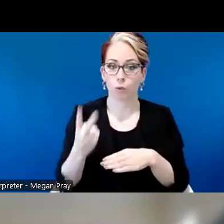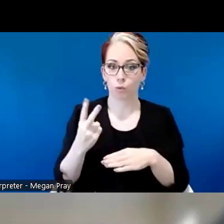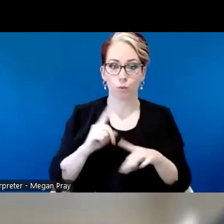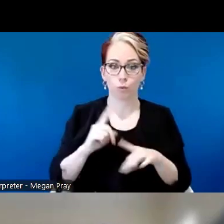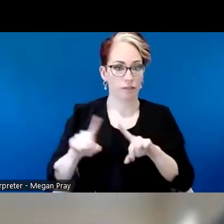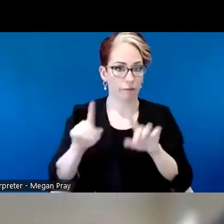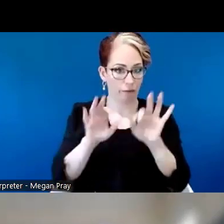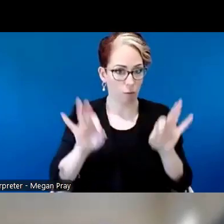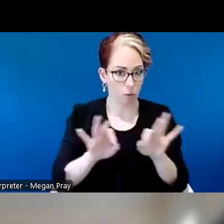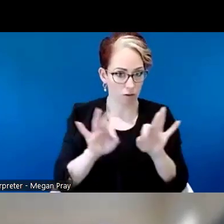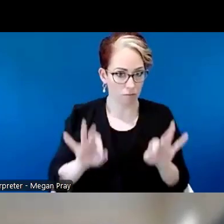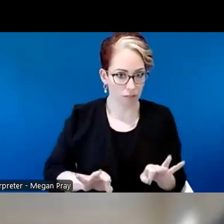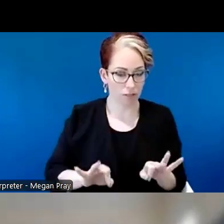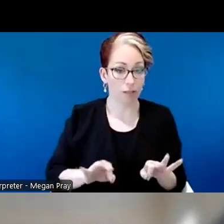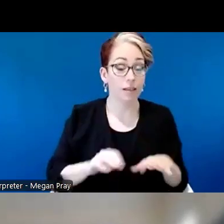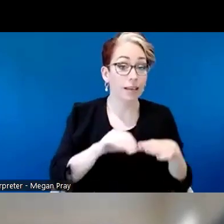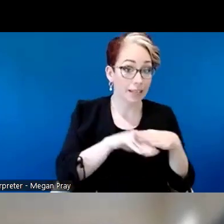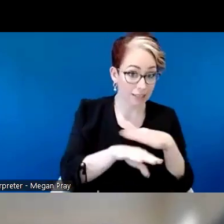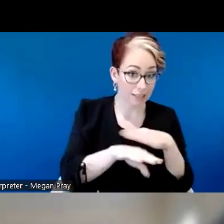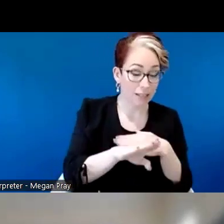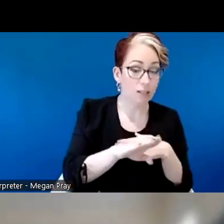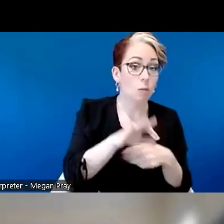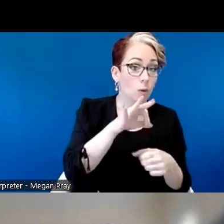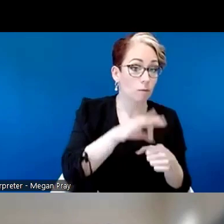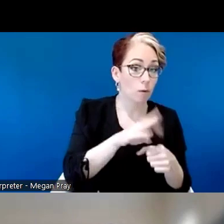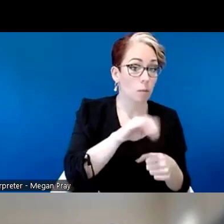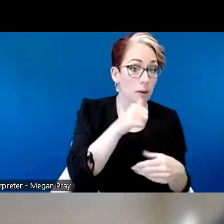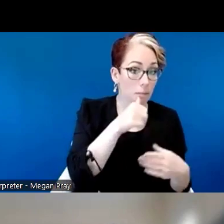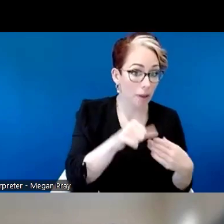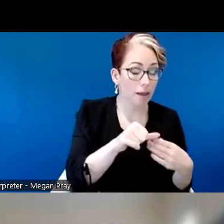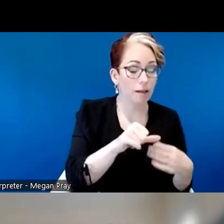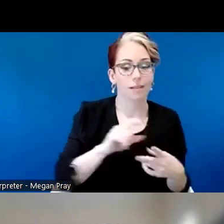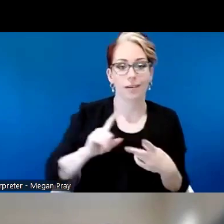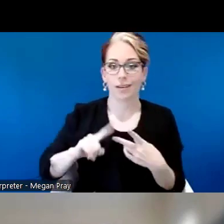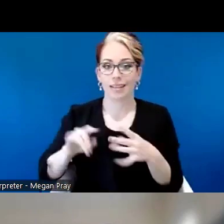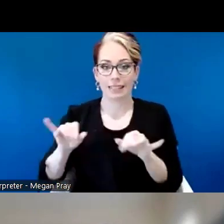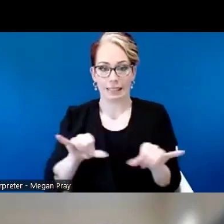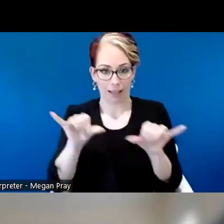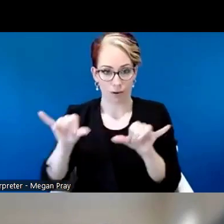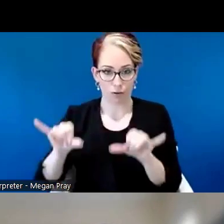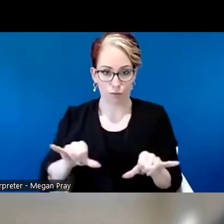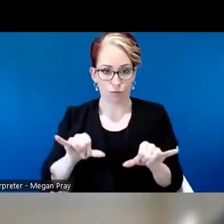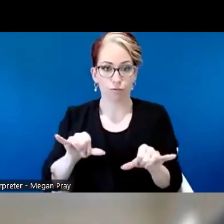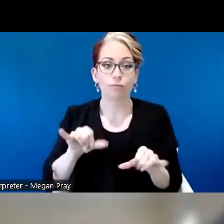There's an accessible vote by mail ballot, and then there's the standard vote by mail